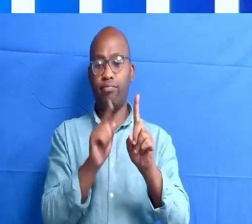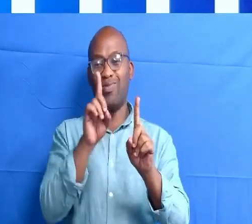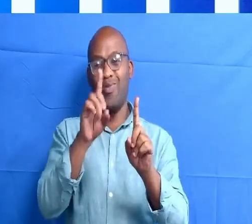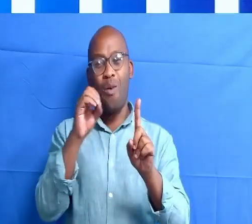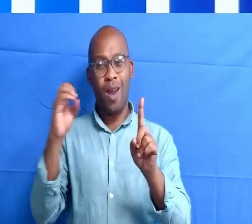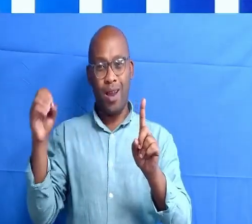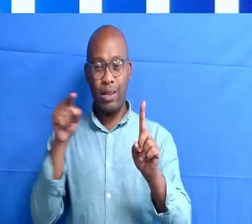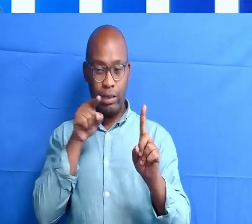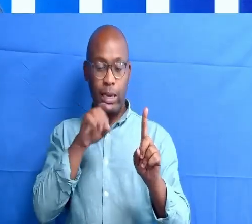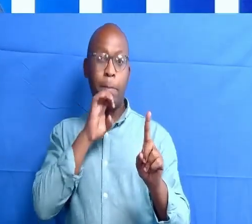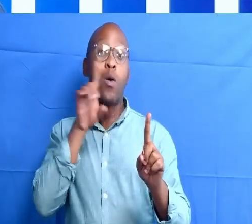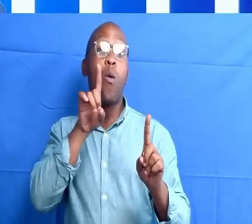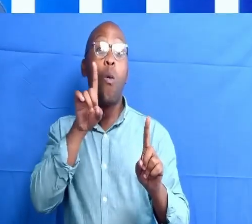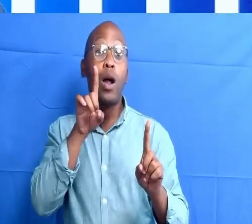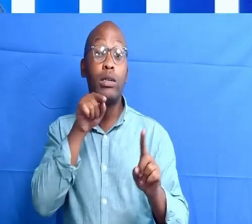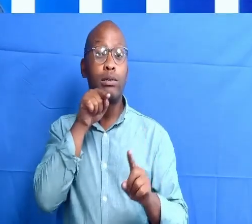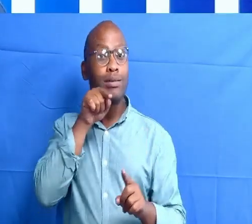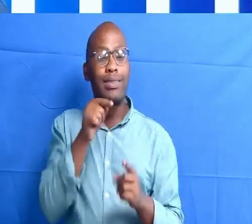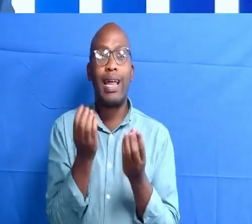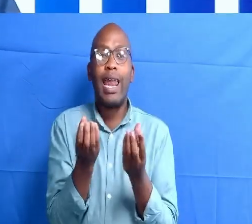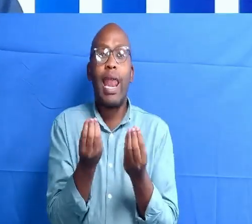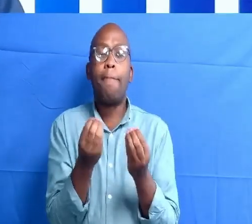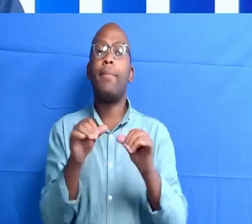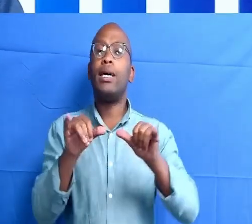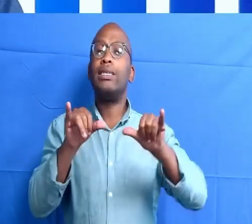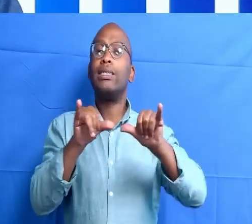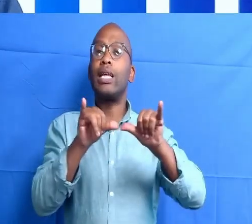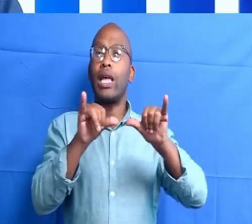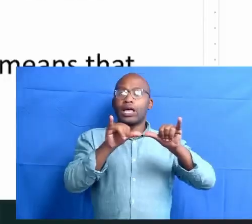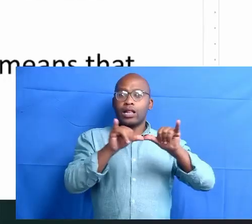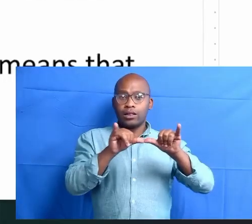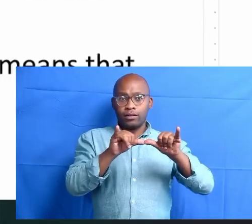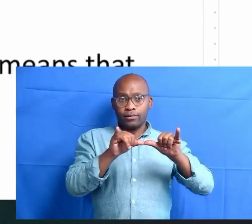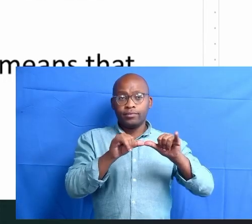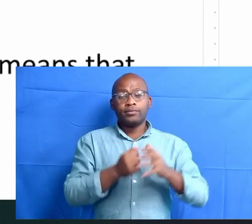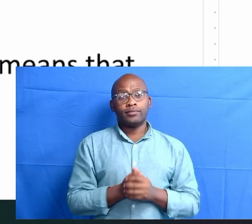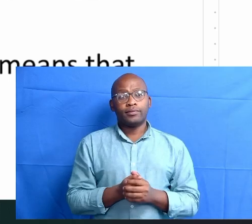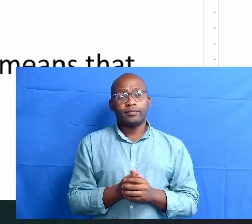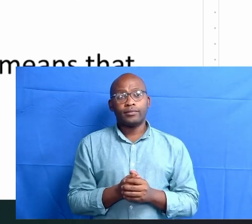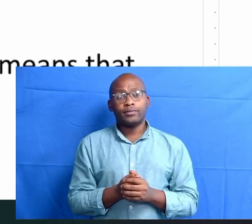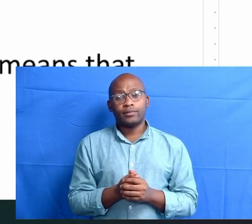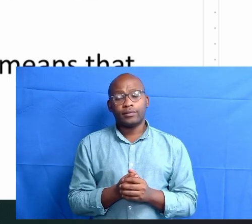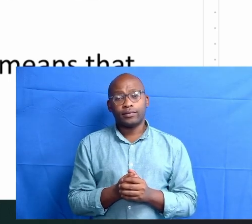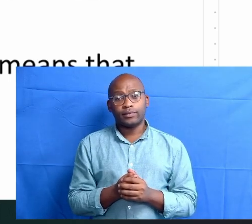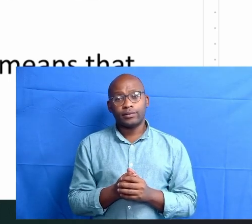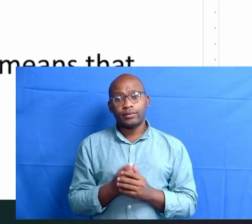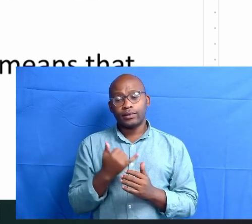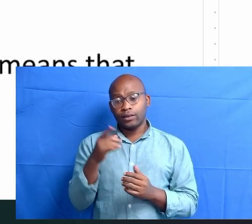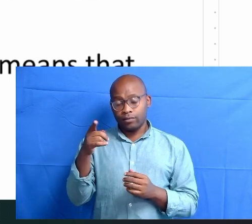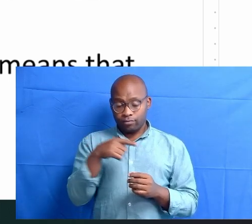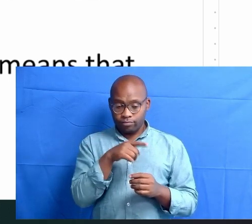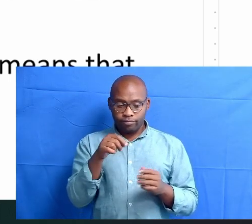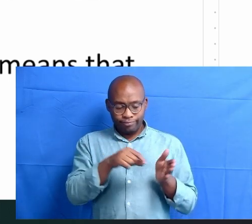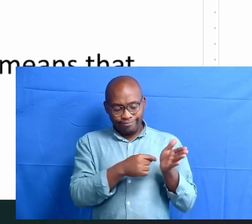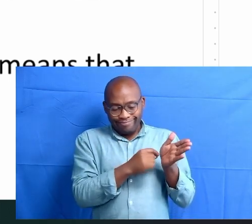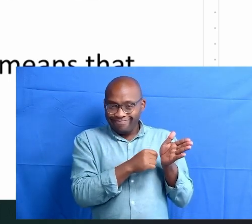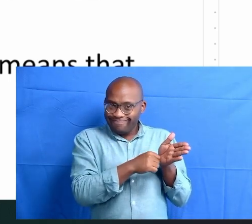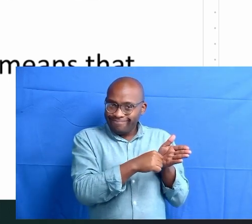1:100. But at the moment, we have to highlight this as a